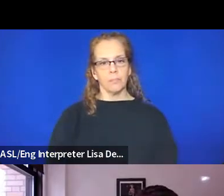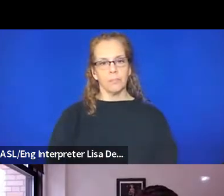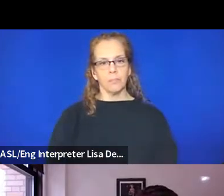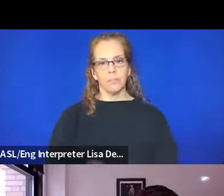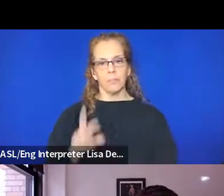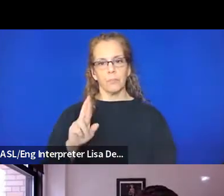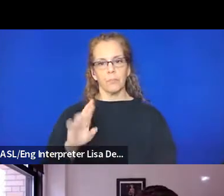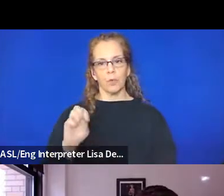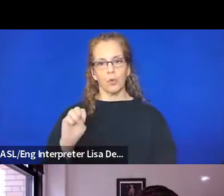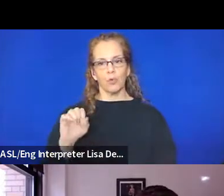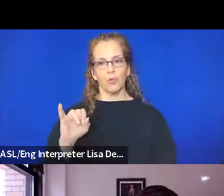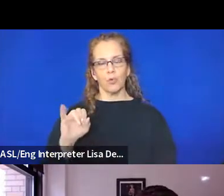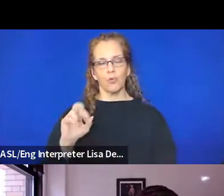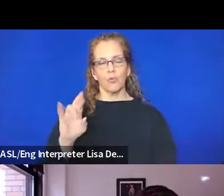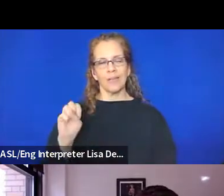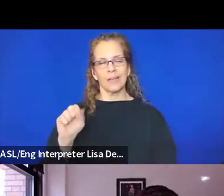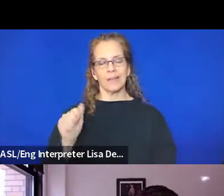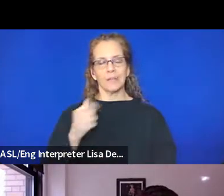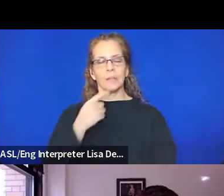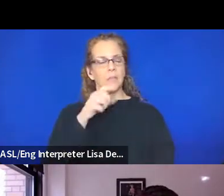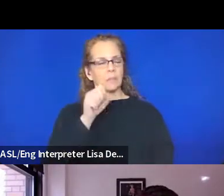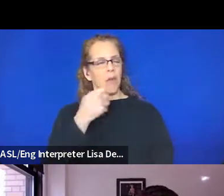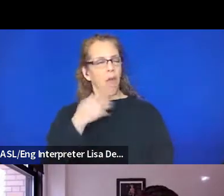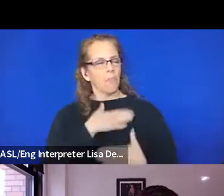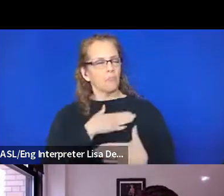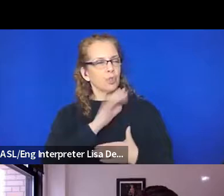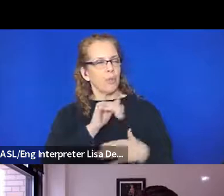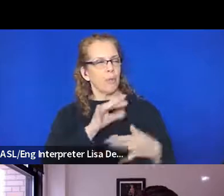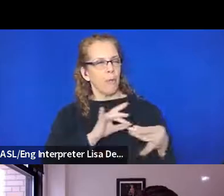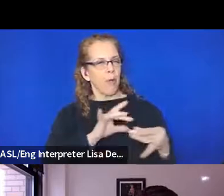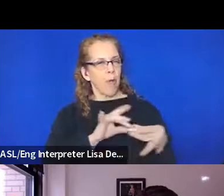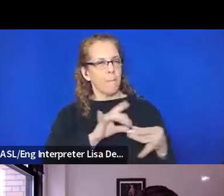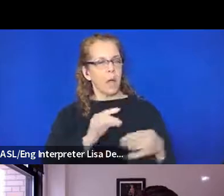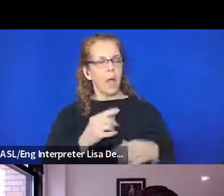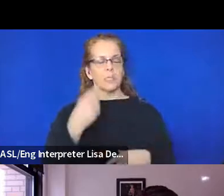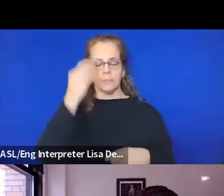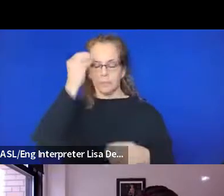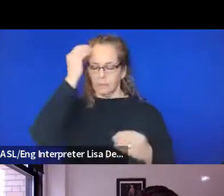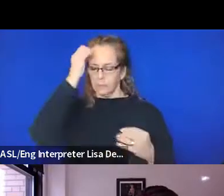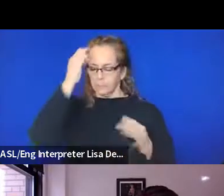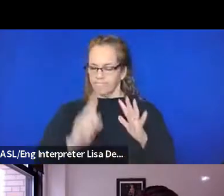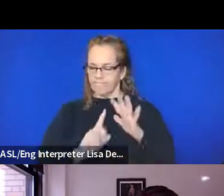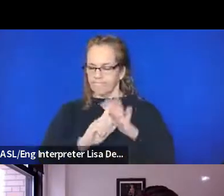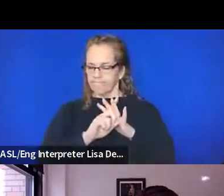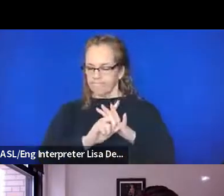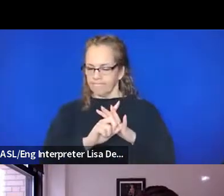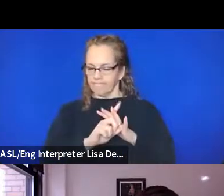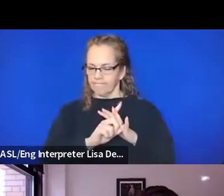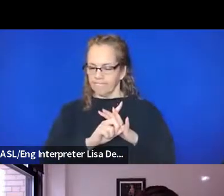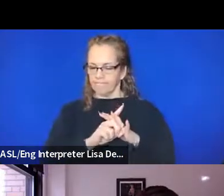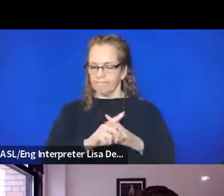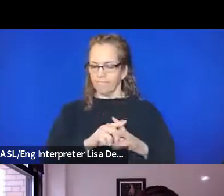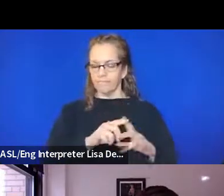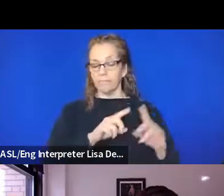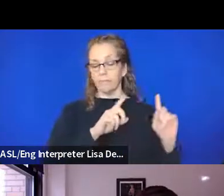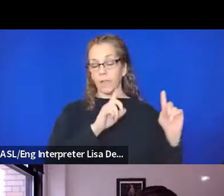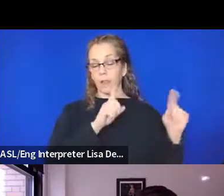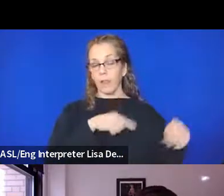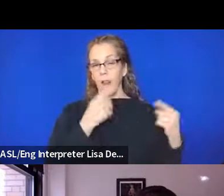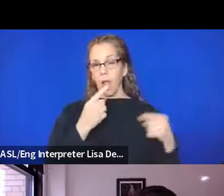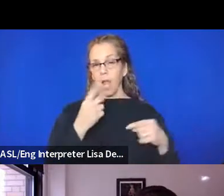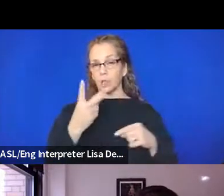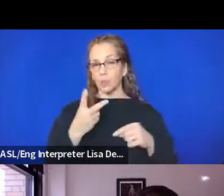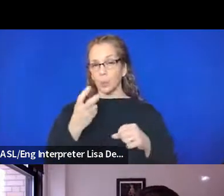Yeah, I appreciate that. I mean, something that's coming up for me and listening to all of you is that certainly over the last 2 years,